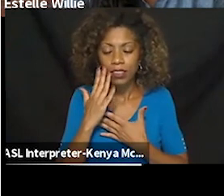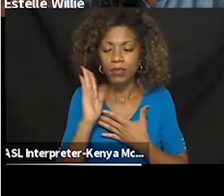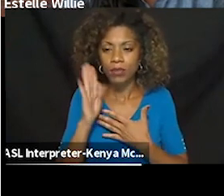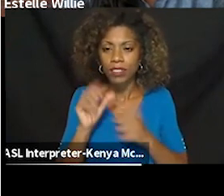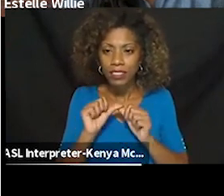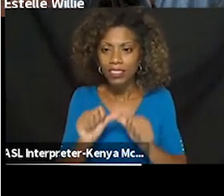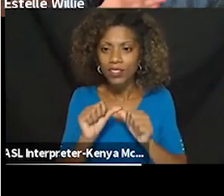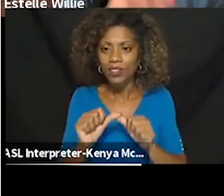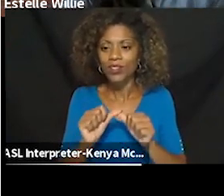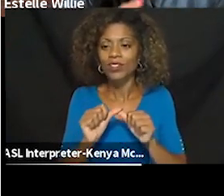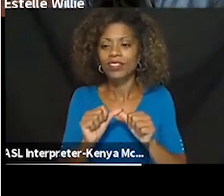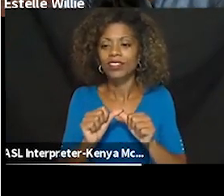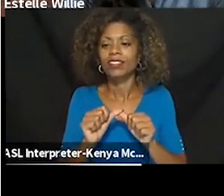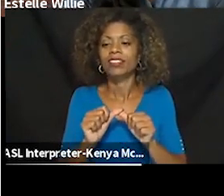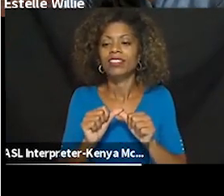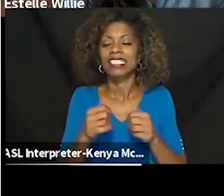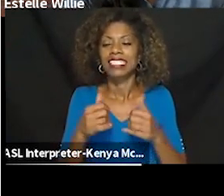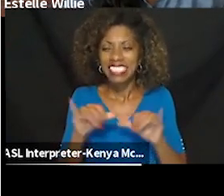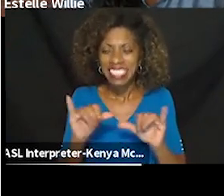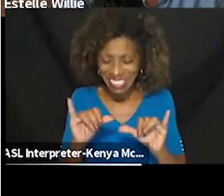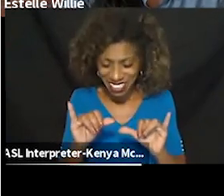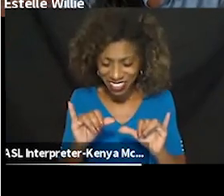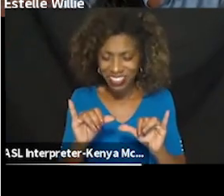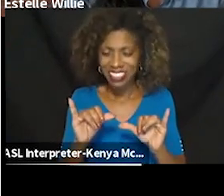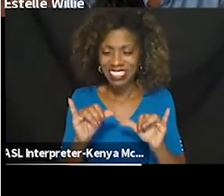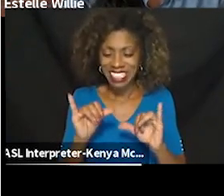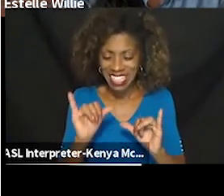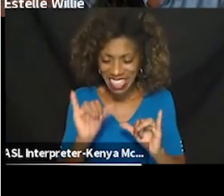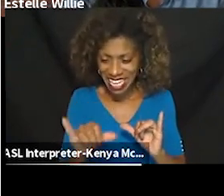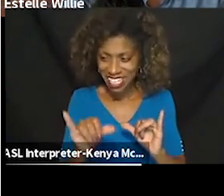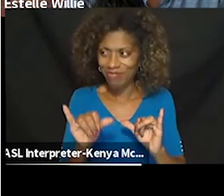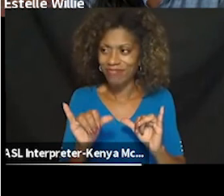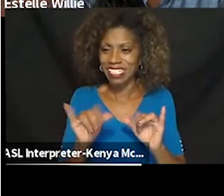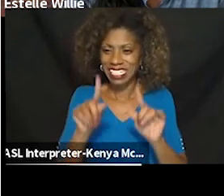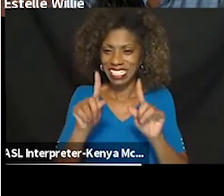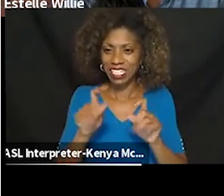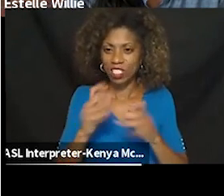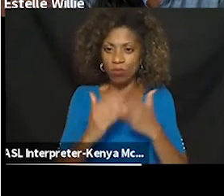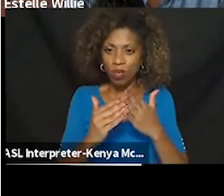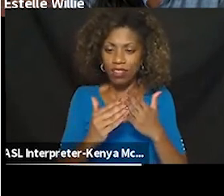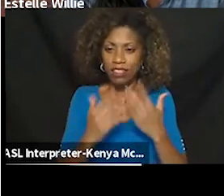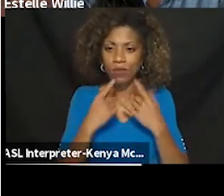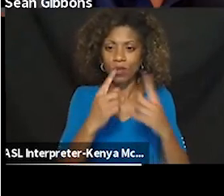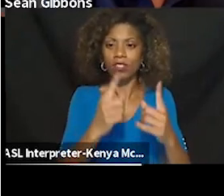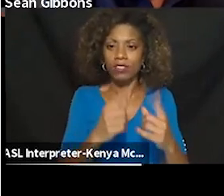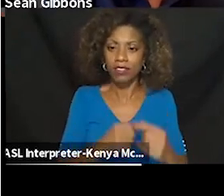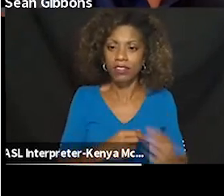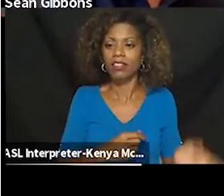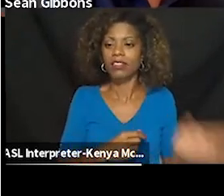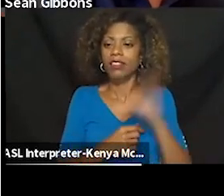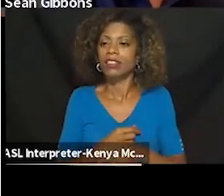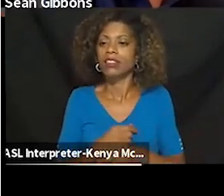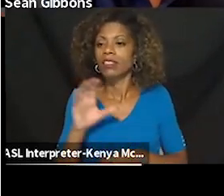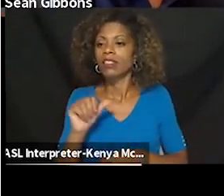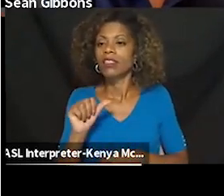Like, it's still the test thing that works. So that's what I would say. Carrie, Carlos, any